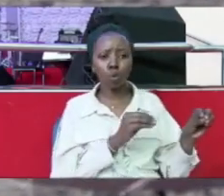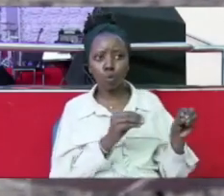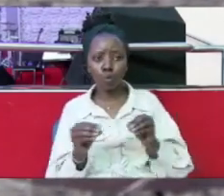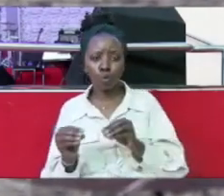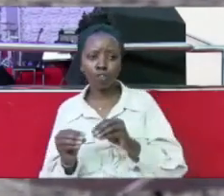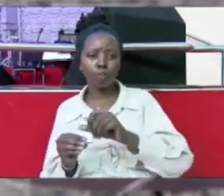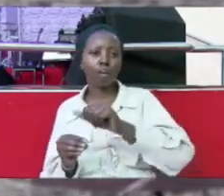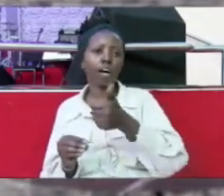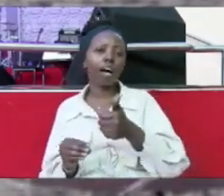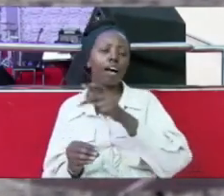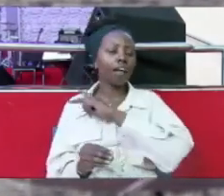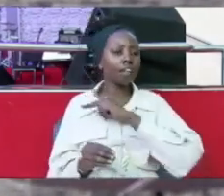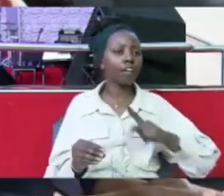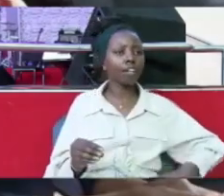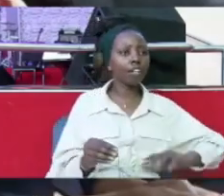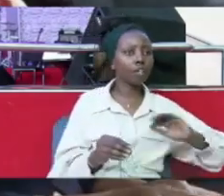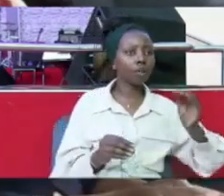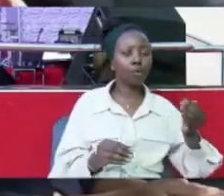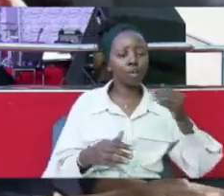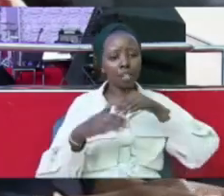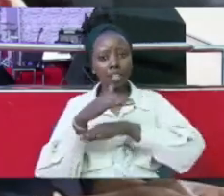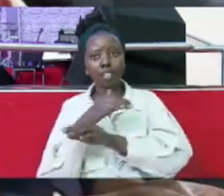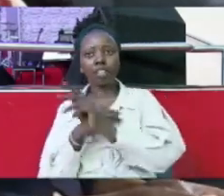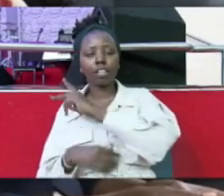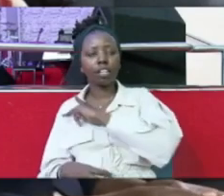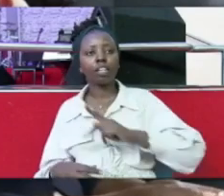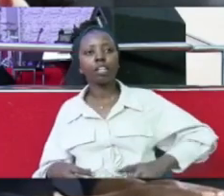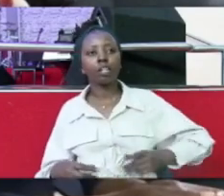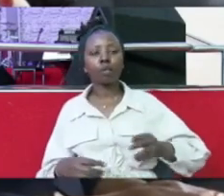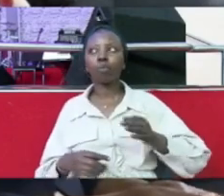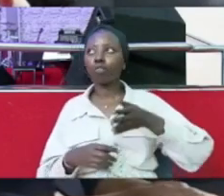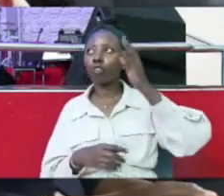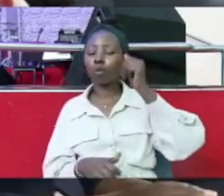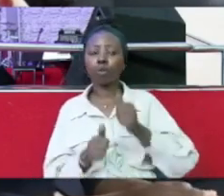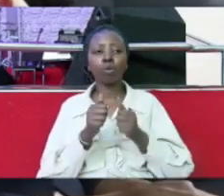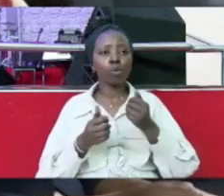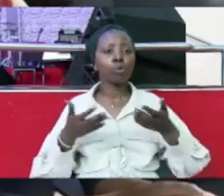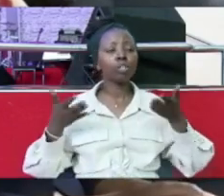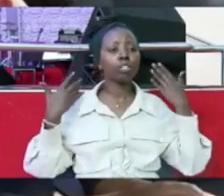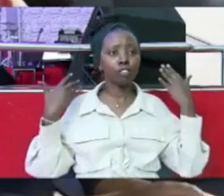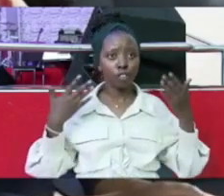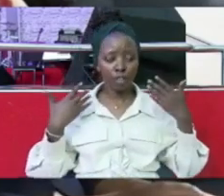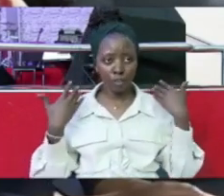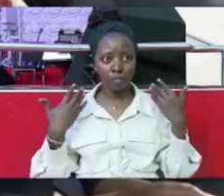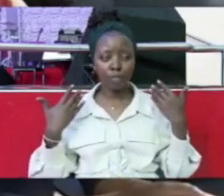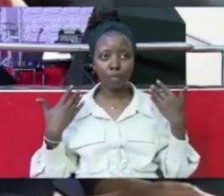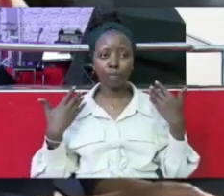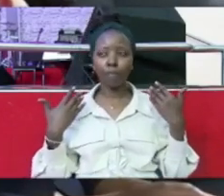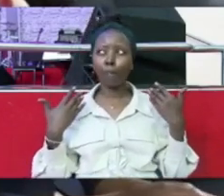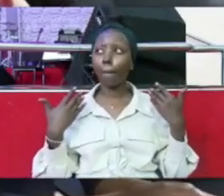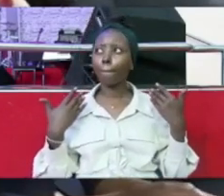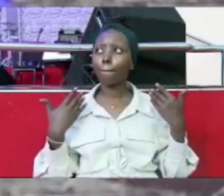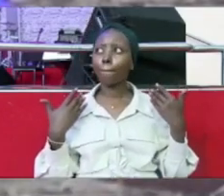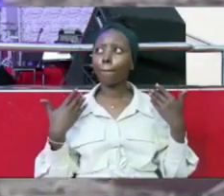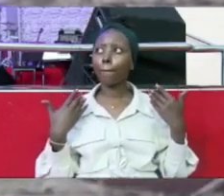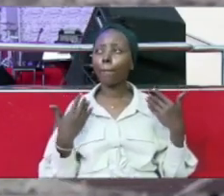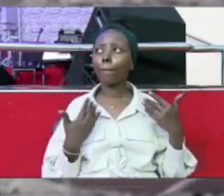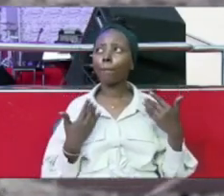other kingdom, you come to his kingdom, which you have seen is an everlasting kingdom, his dominion endures through all generations.